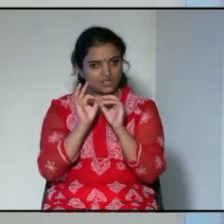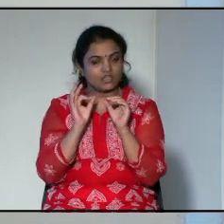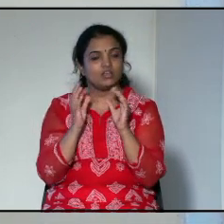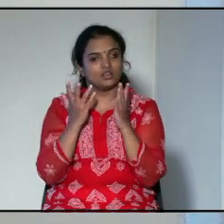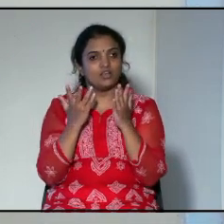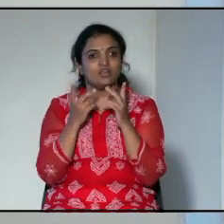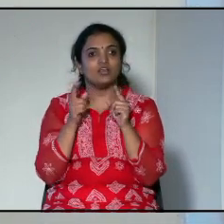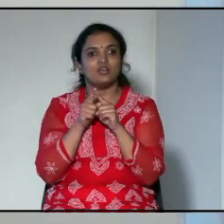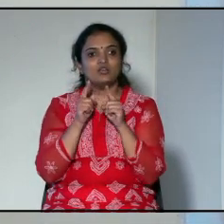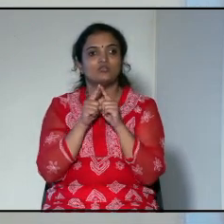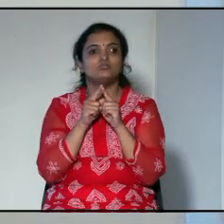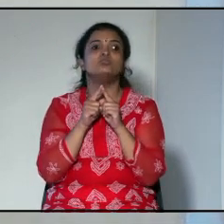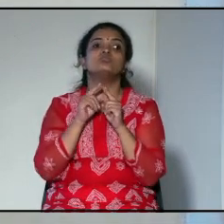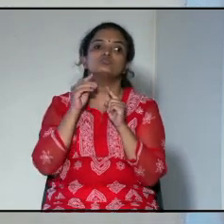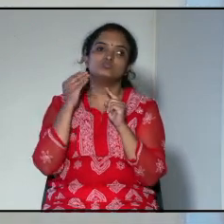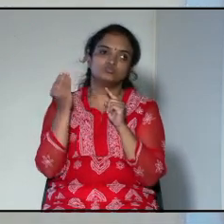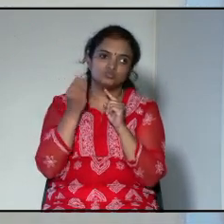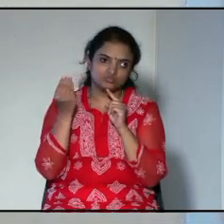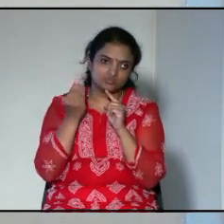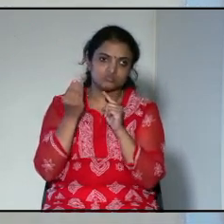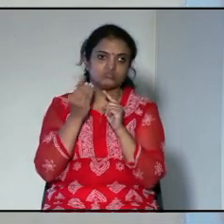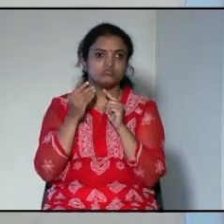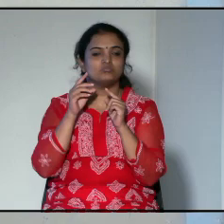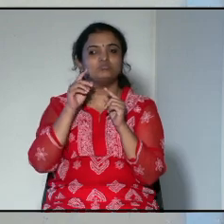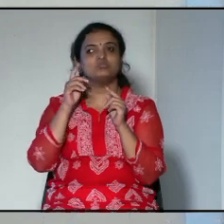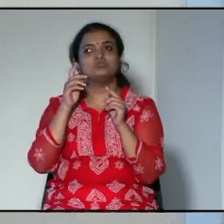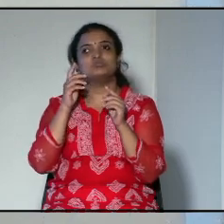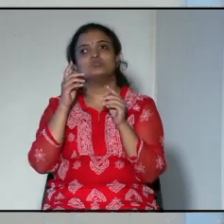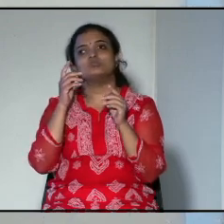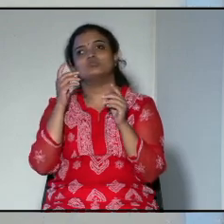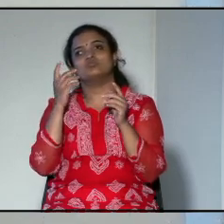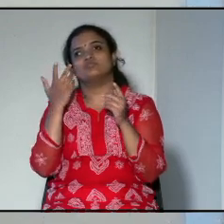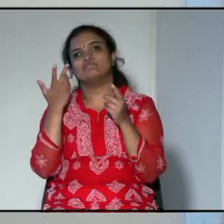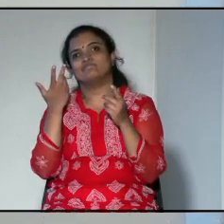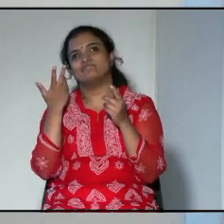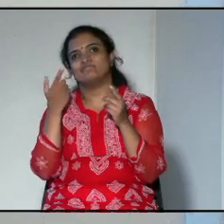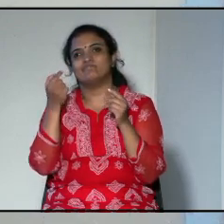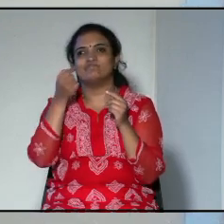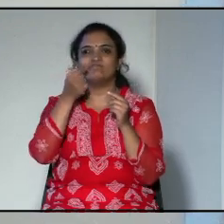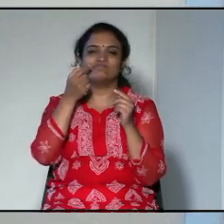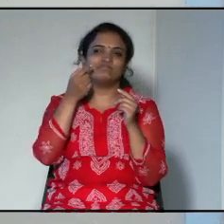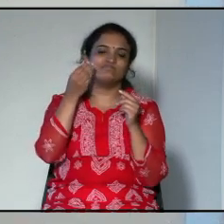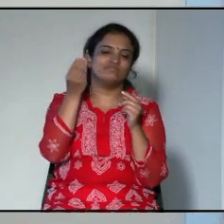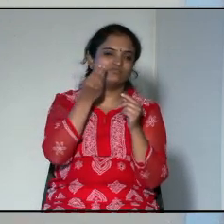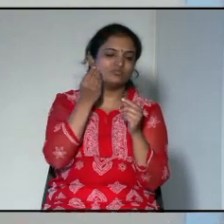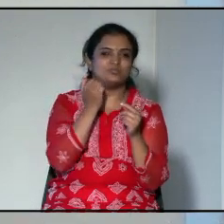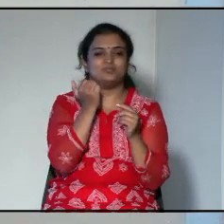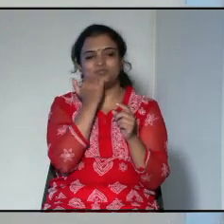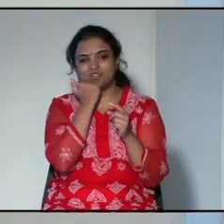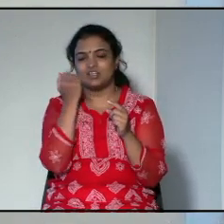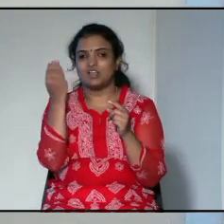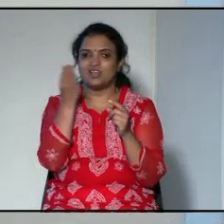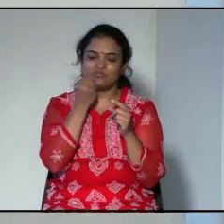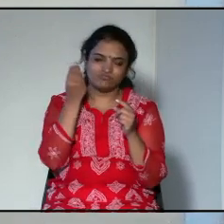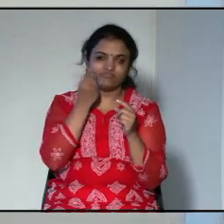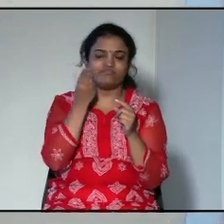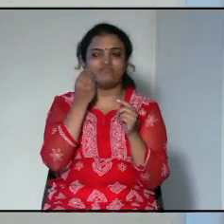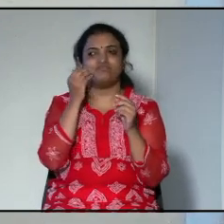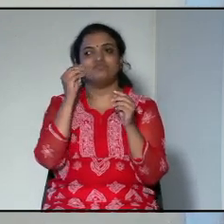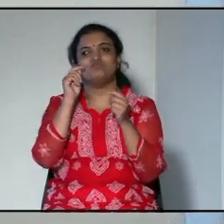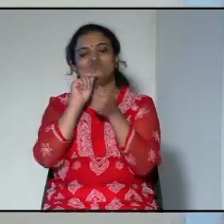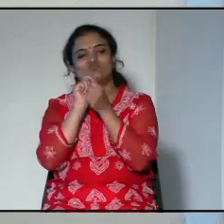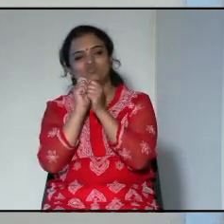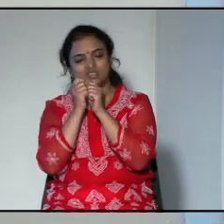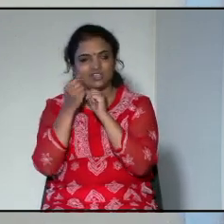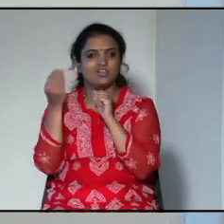as despite all our efforts, some flaws in color correction, some typos which remain. I'm putting it out there